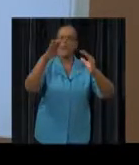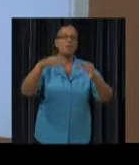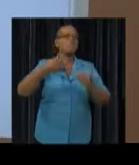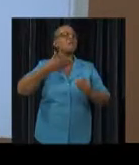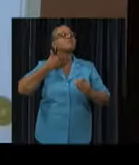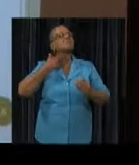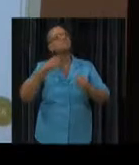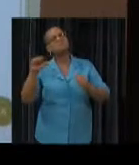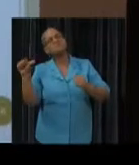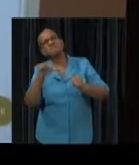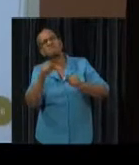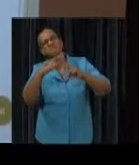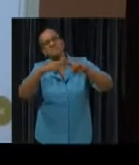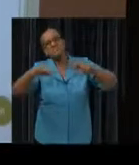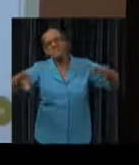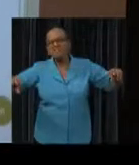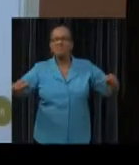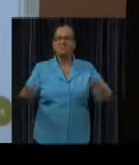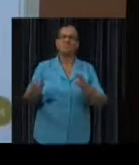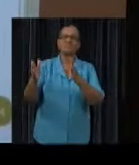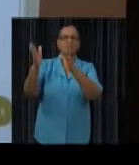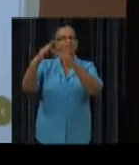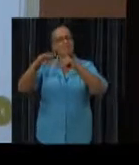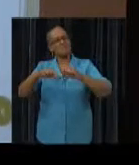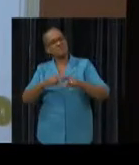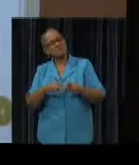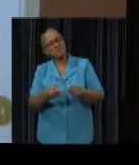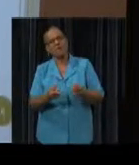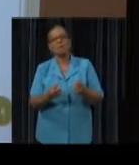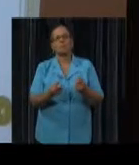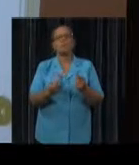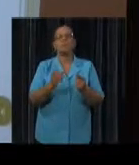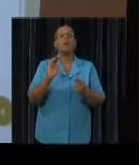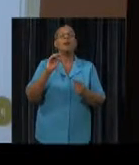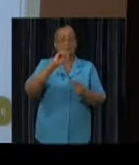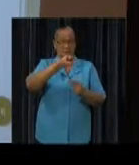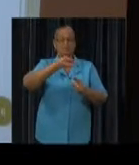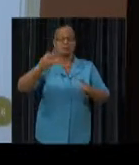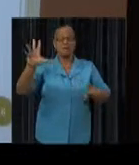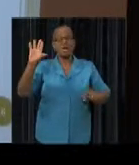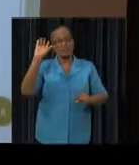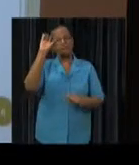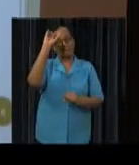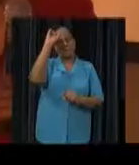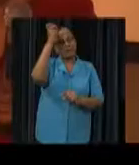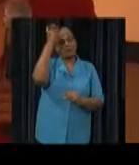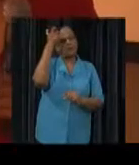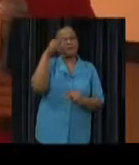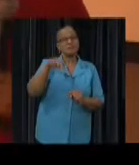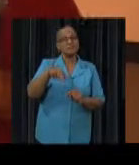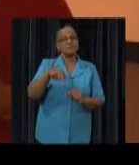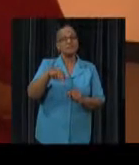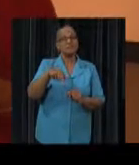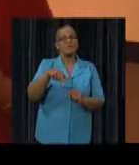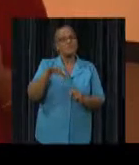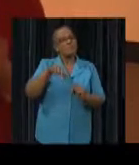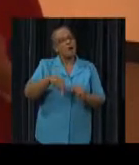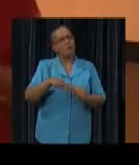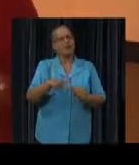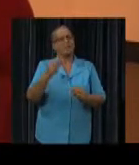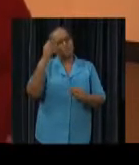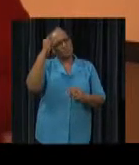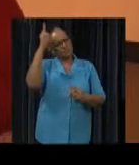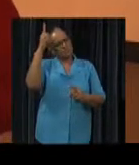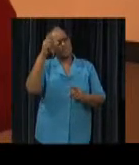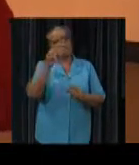with different dialects and forms of politeness. Language is certainly creative. The